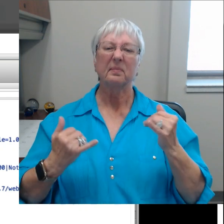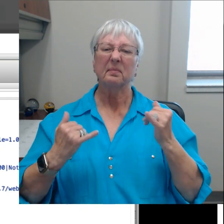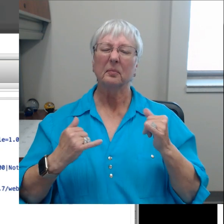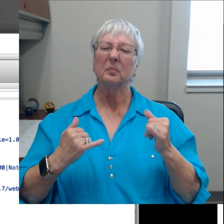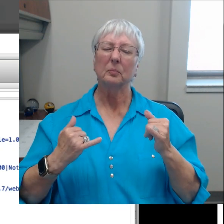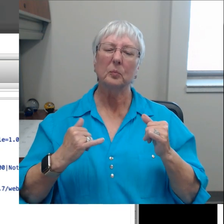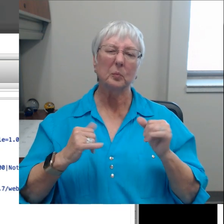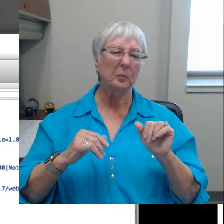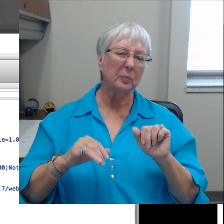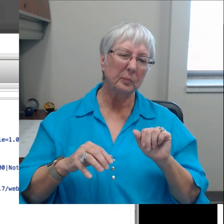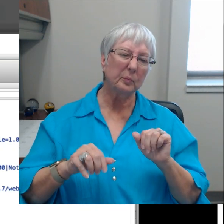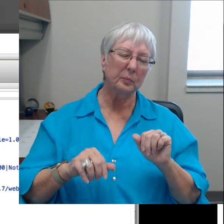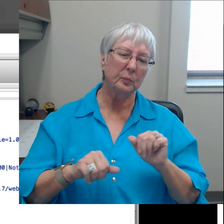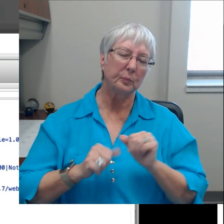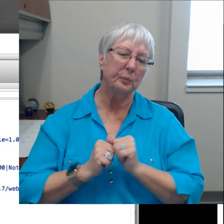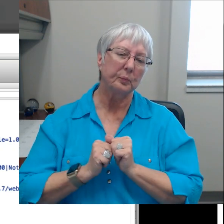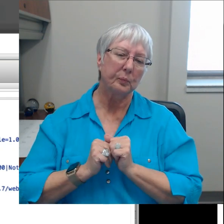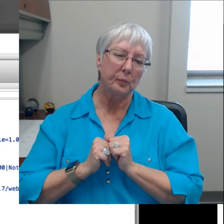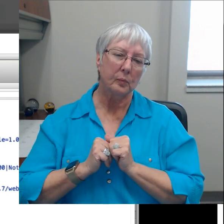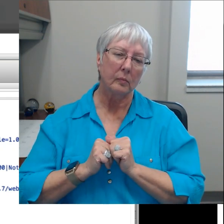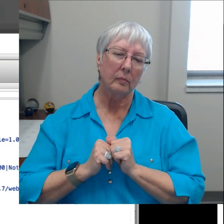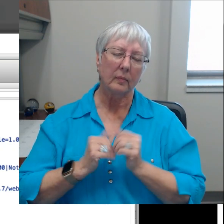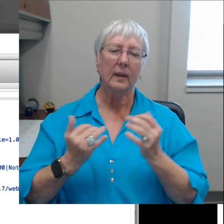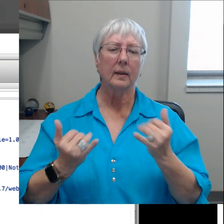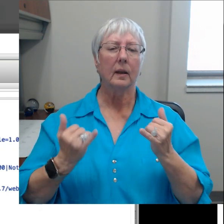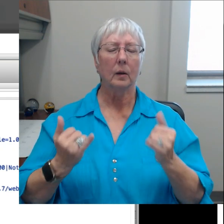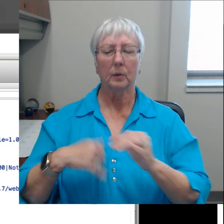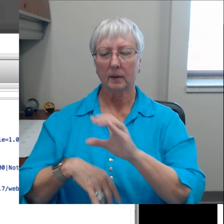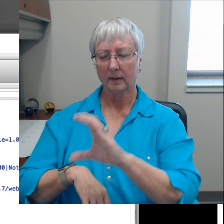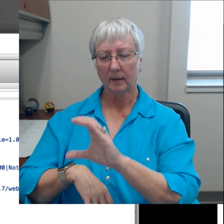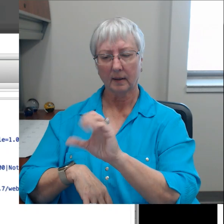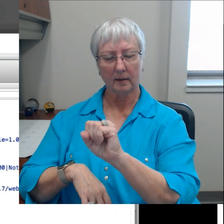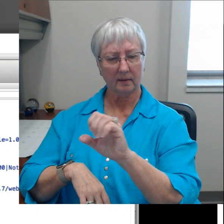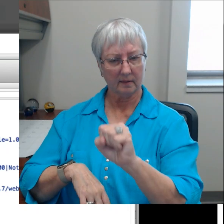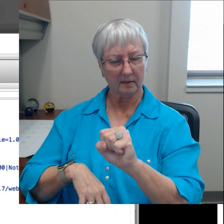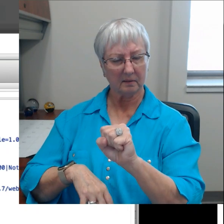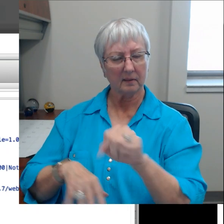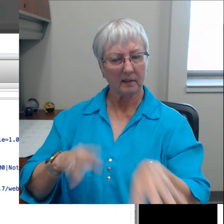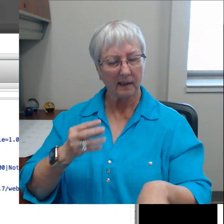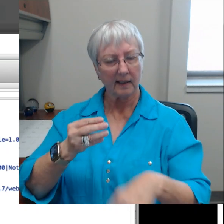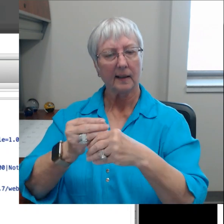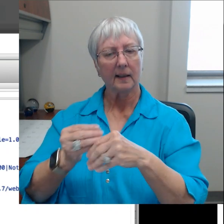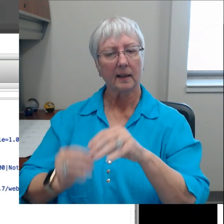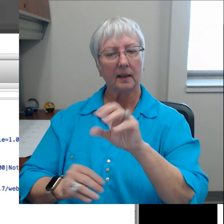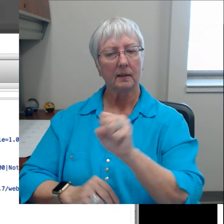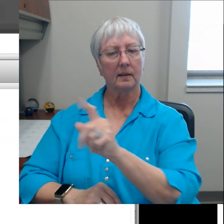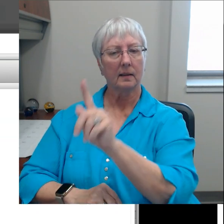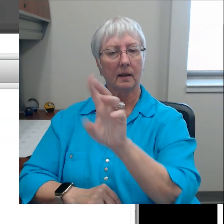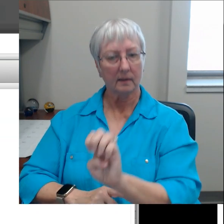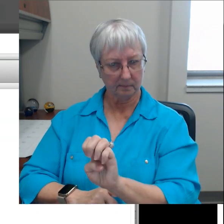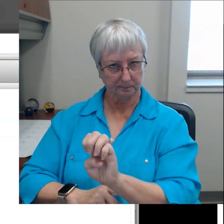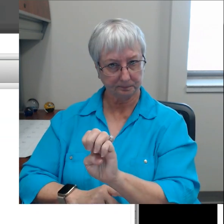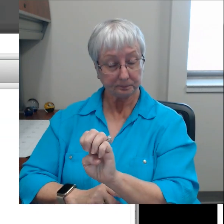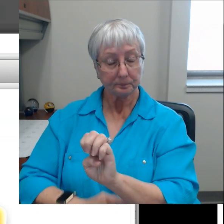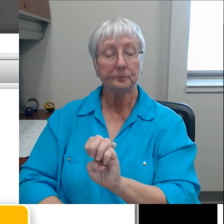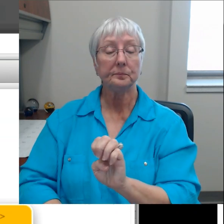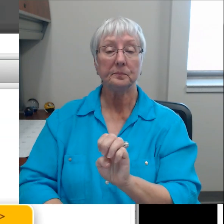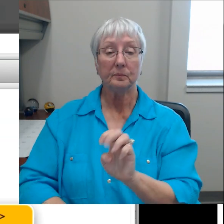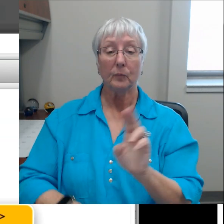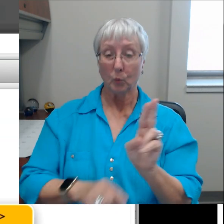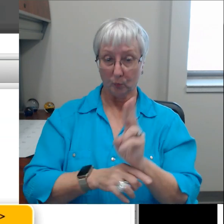little bit more with these web font events. Let's go to our CSS and add some styles to use those web font loader classes. The font we're using here